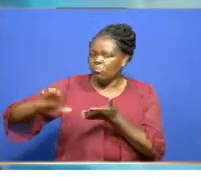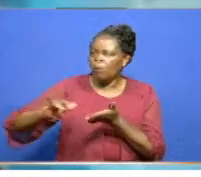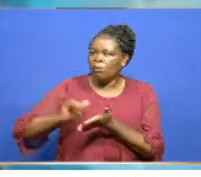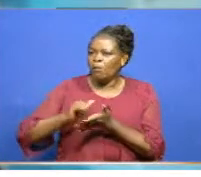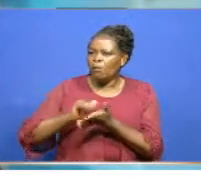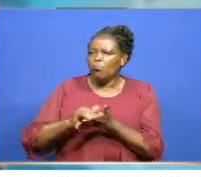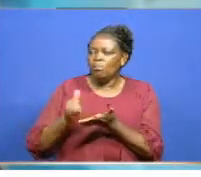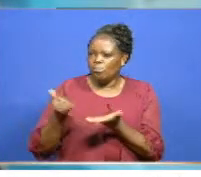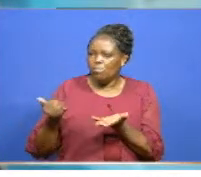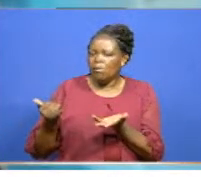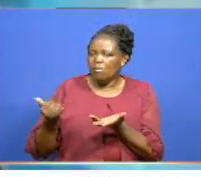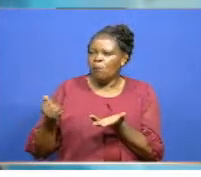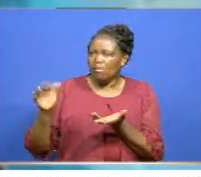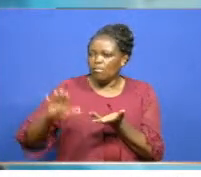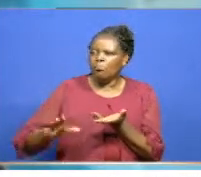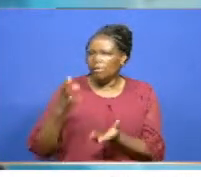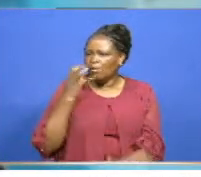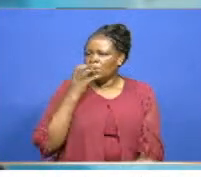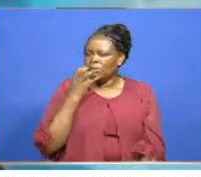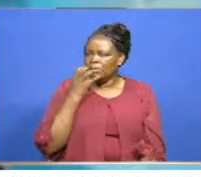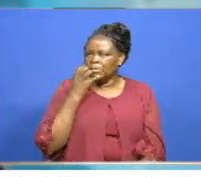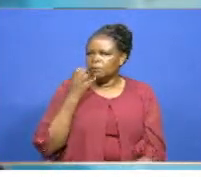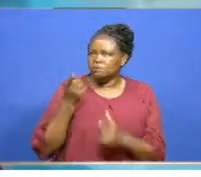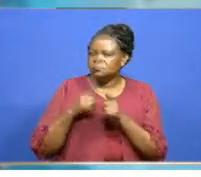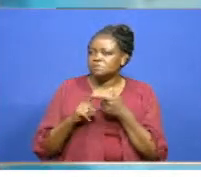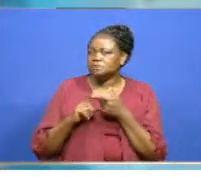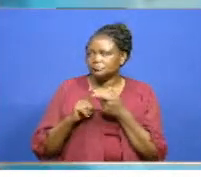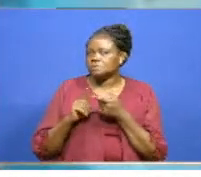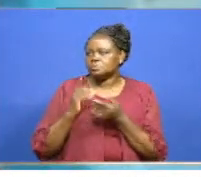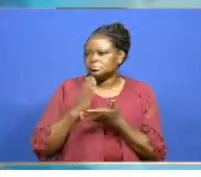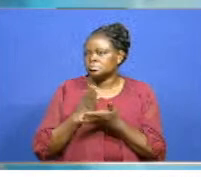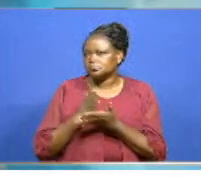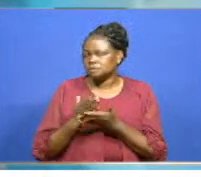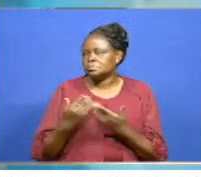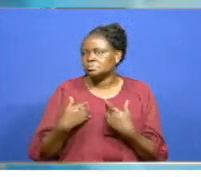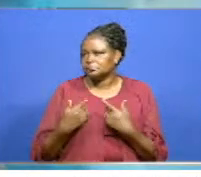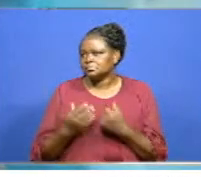be ODM strongholds. And we cannot overlook the fact that